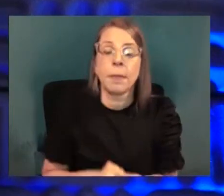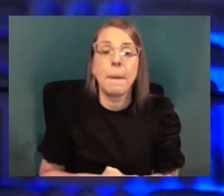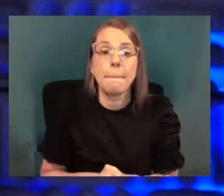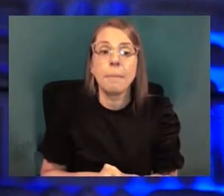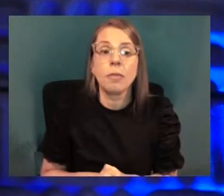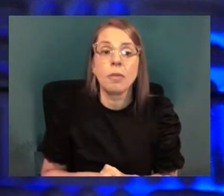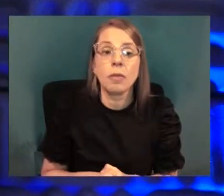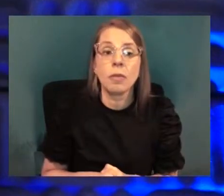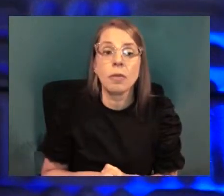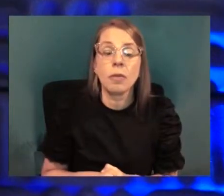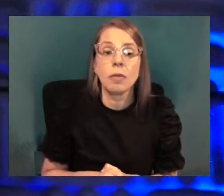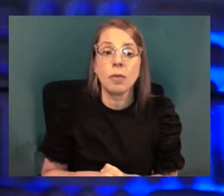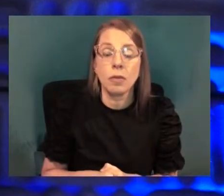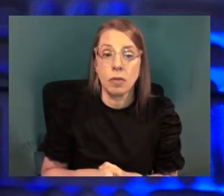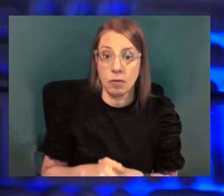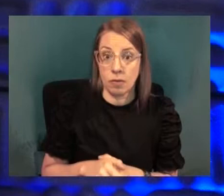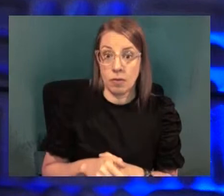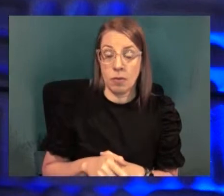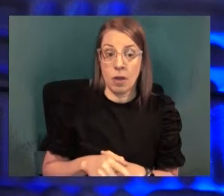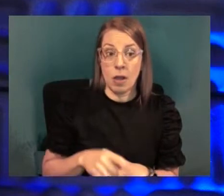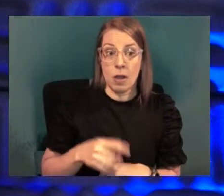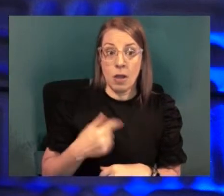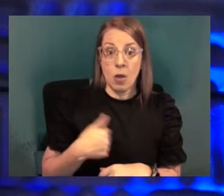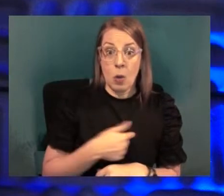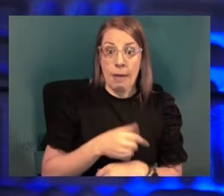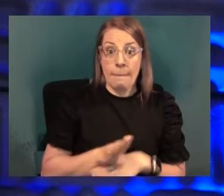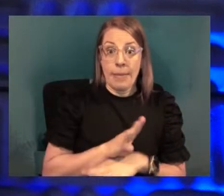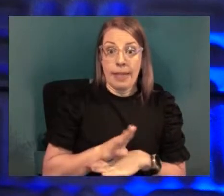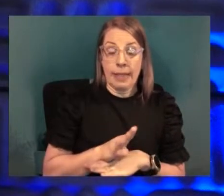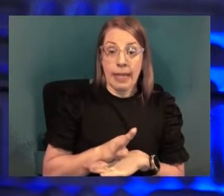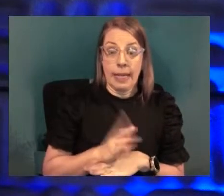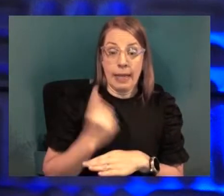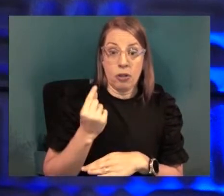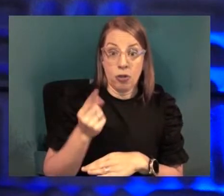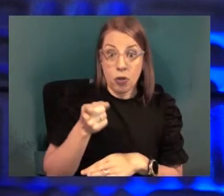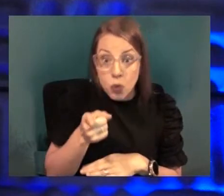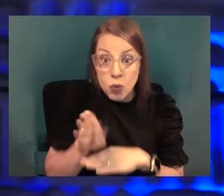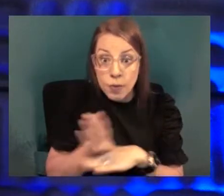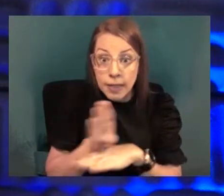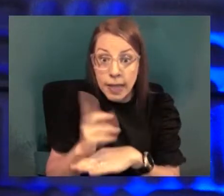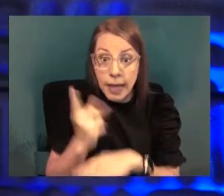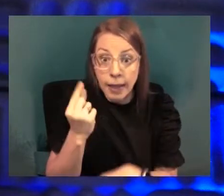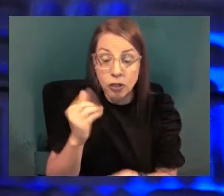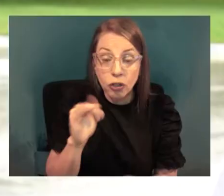so busy last year, were you really busy last year during the 4th?